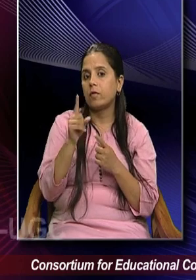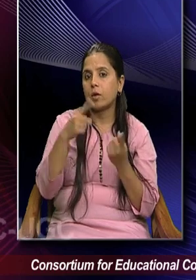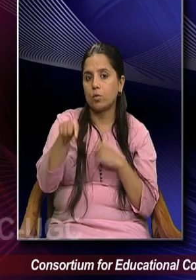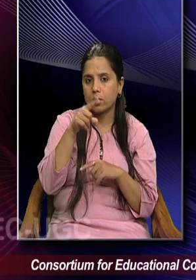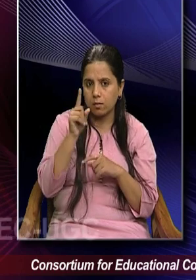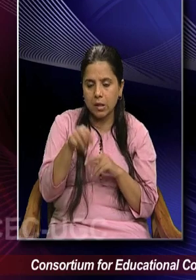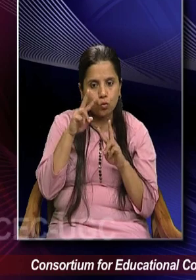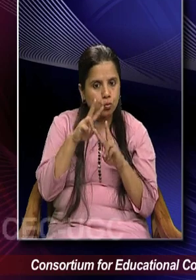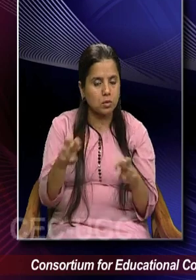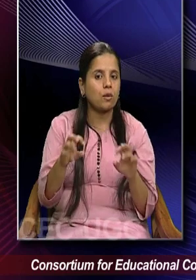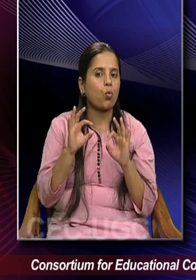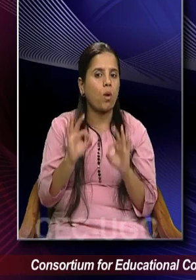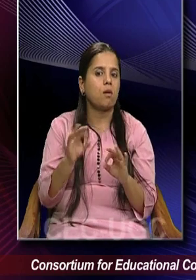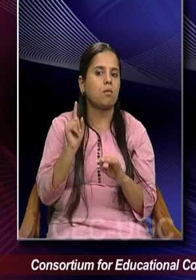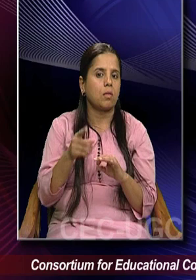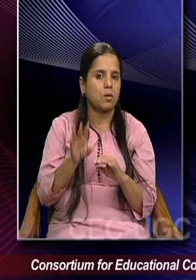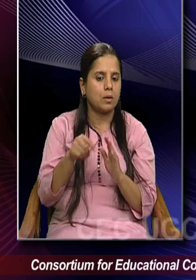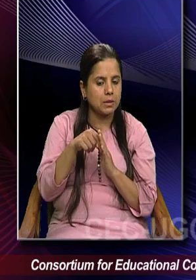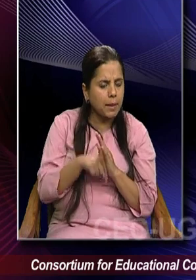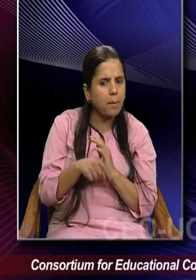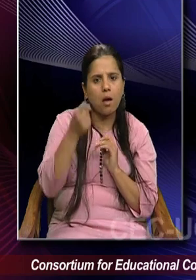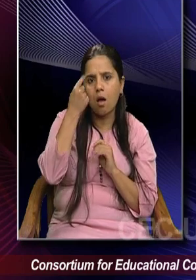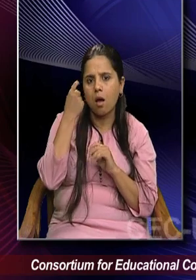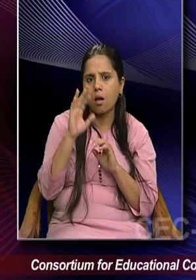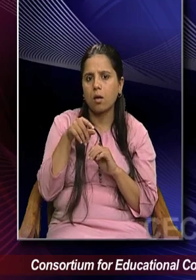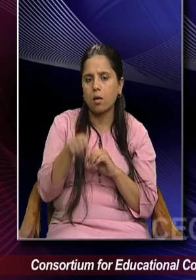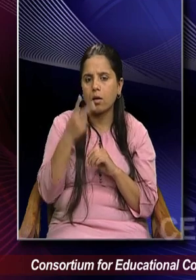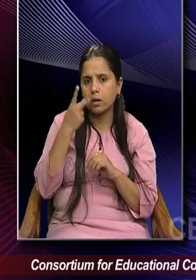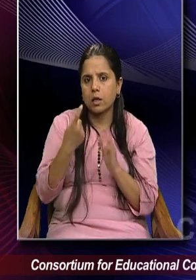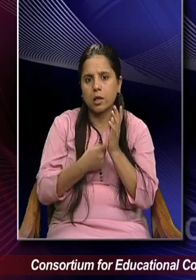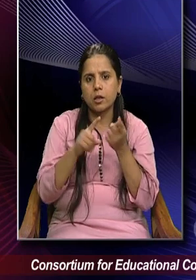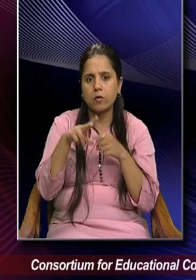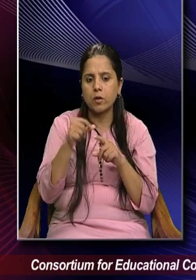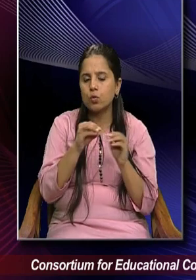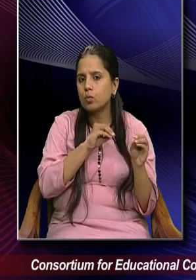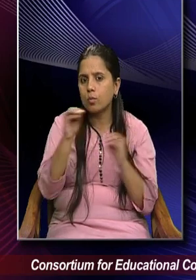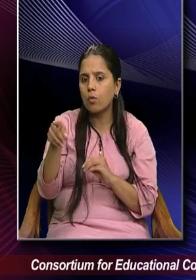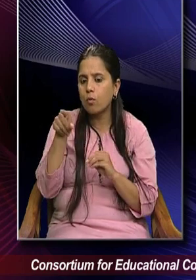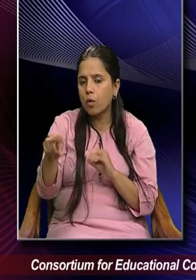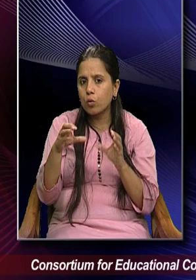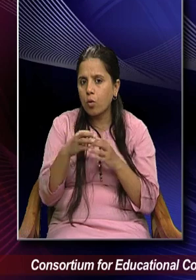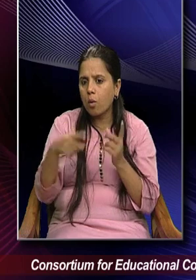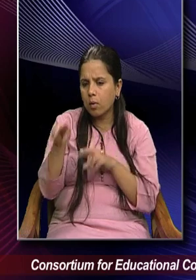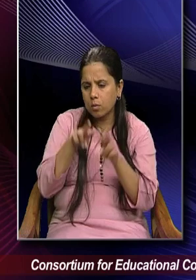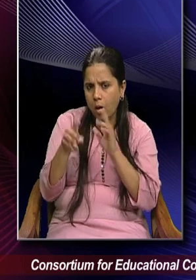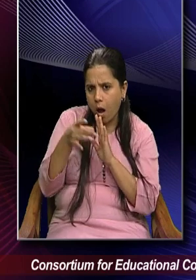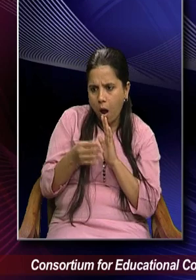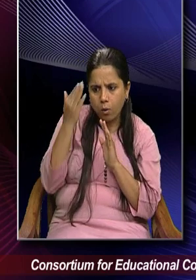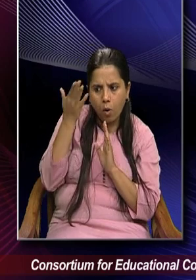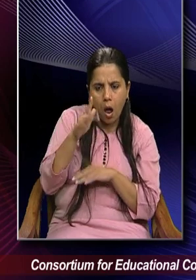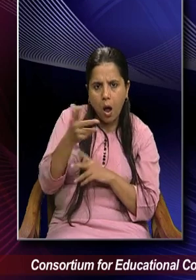to research well, deeply understand the specific refugee migrant group you are covering, their